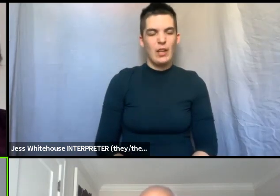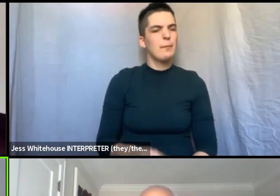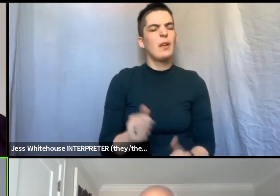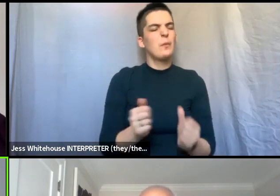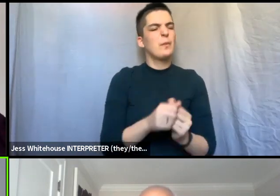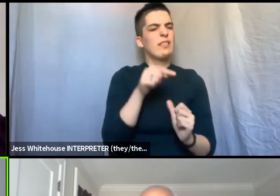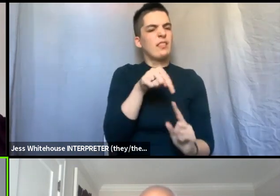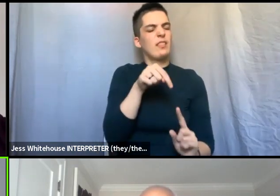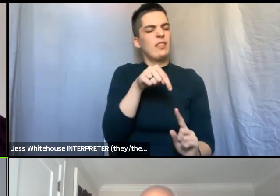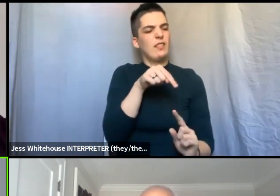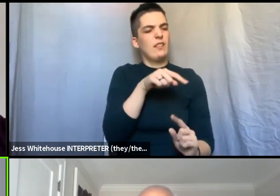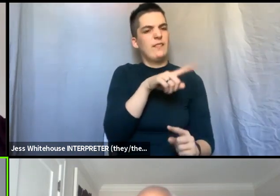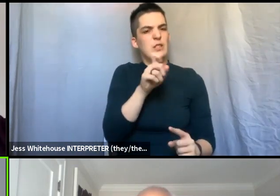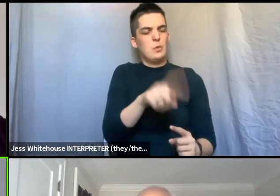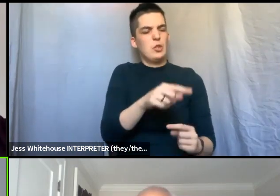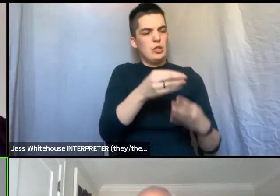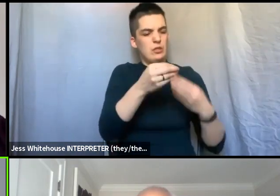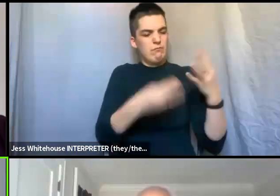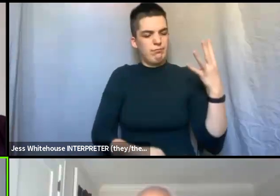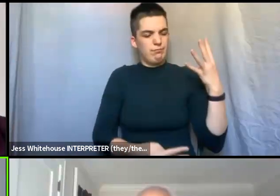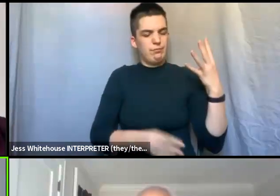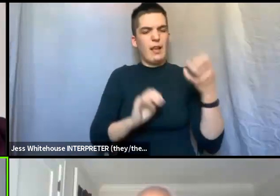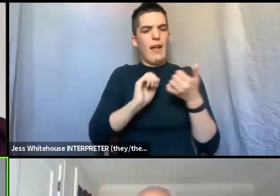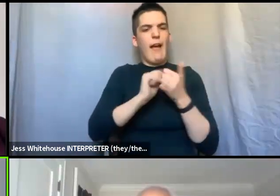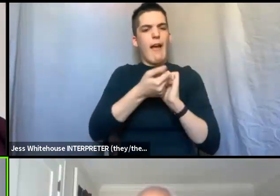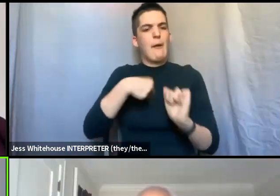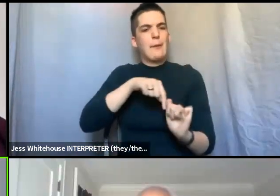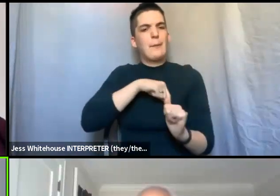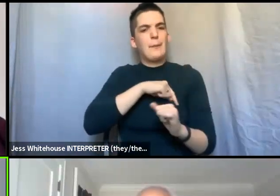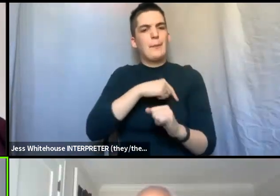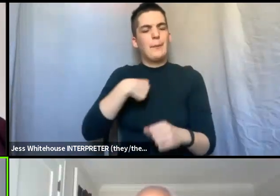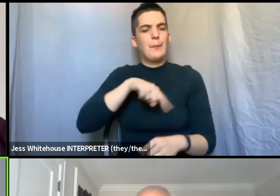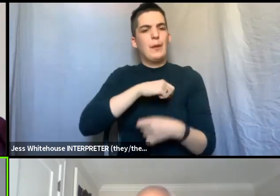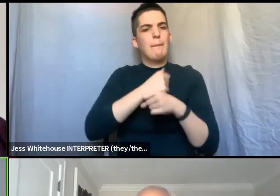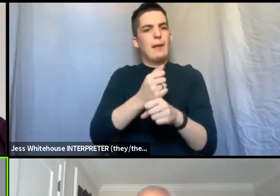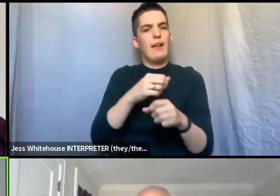also a, how can we make art more accessible? How do we